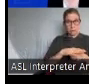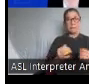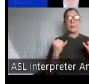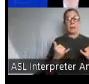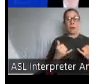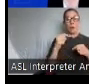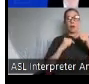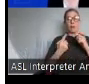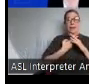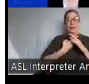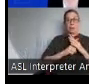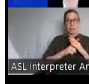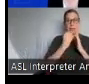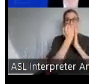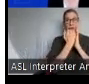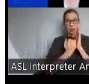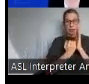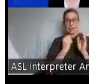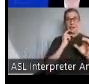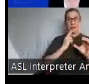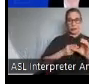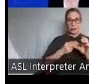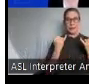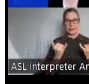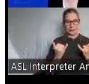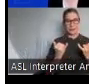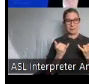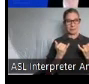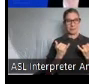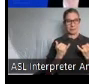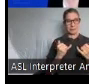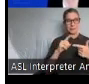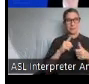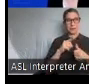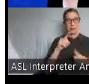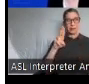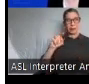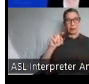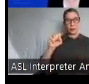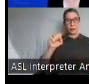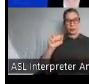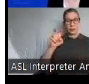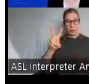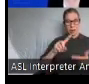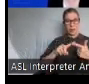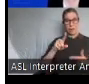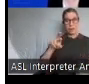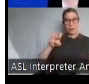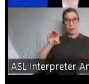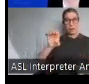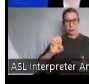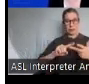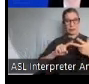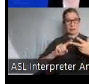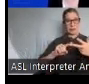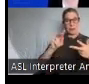beginning of our list for those of you who might have joined us a little bit late. Utsav Voras would be next, followed by Lawrence Shire, followed by